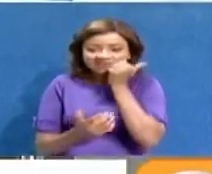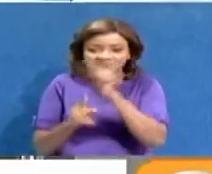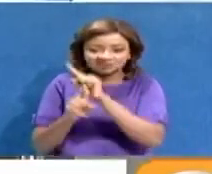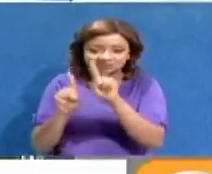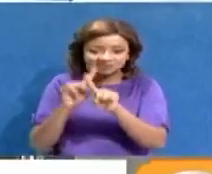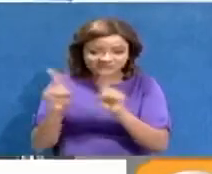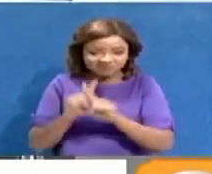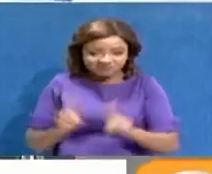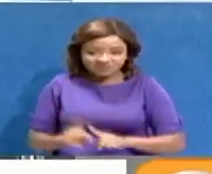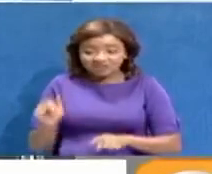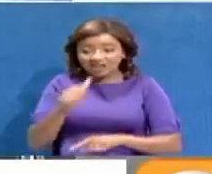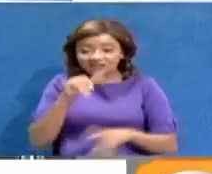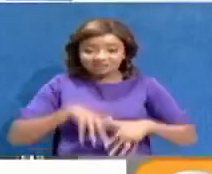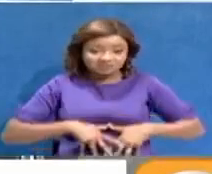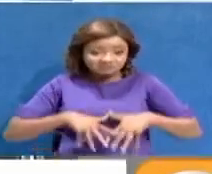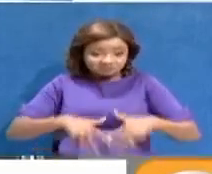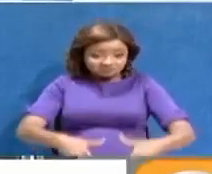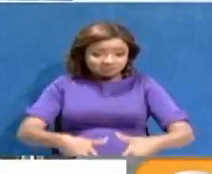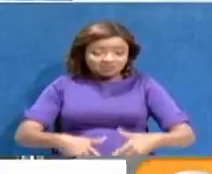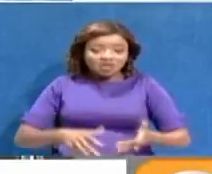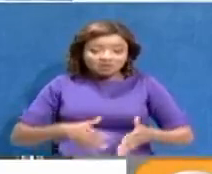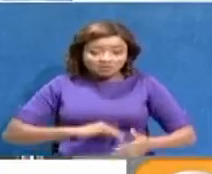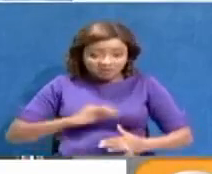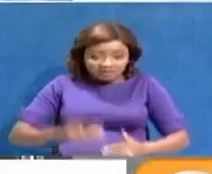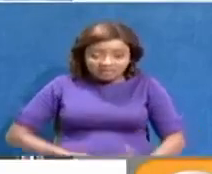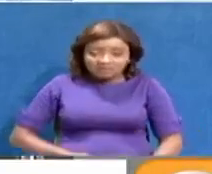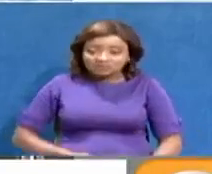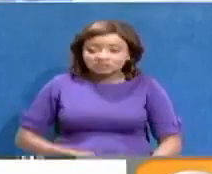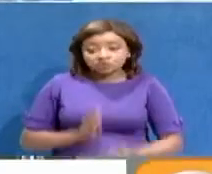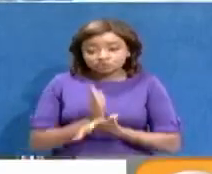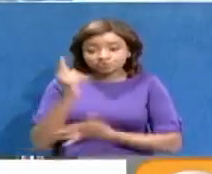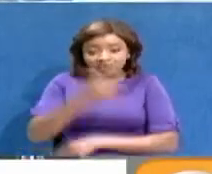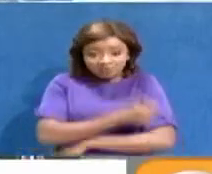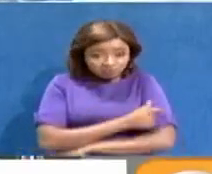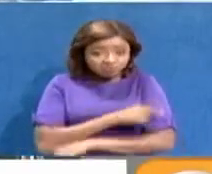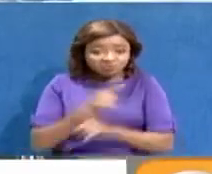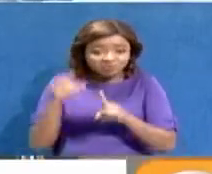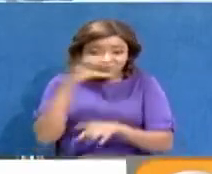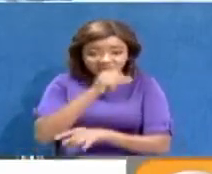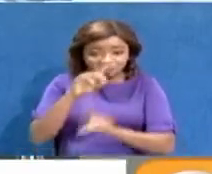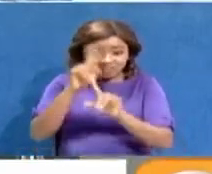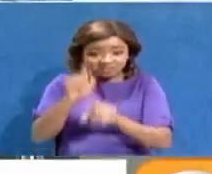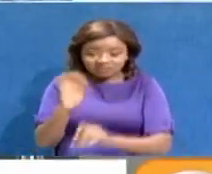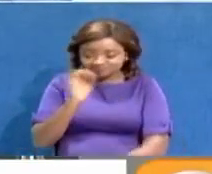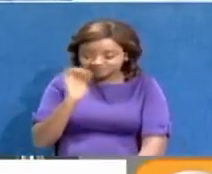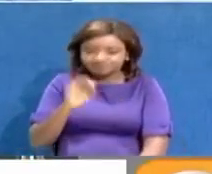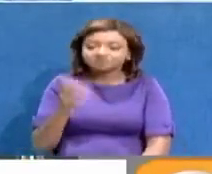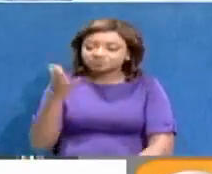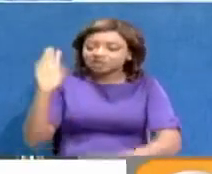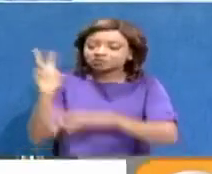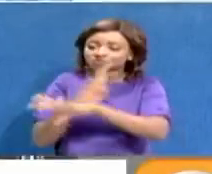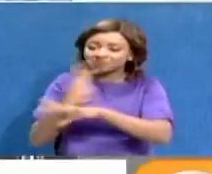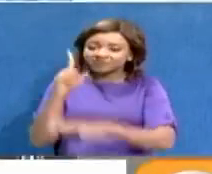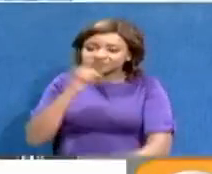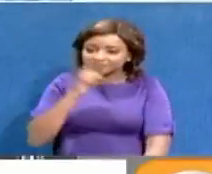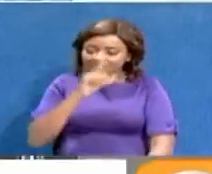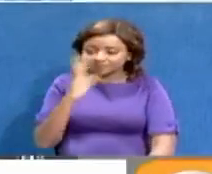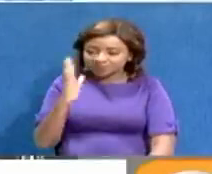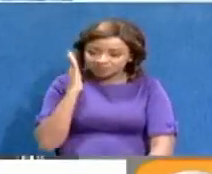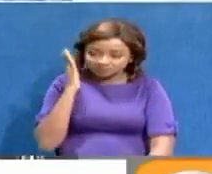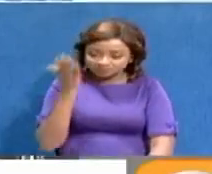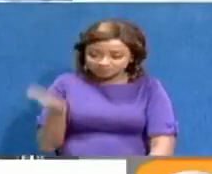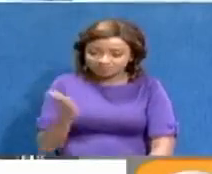others are pregnant. Even though they are in hospital, the examinations were taken under the keen watch of invigilators and security